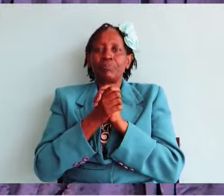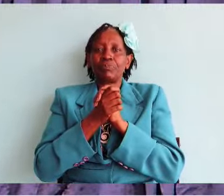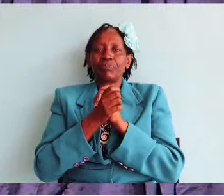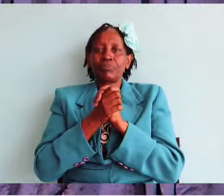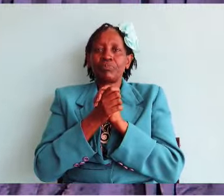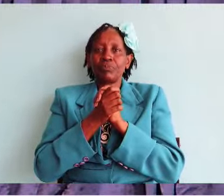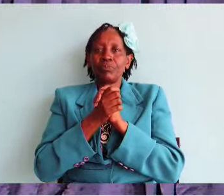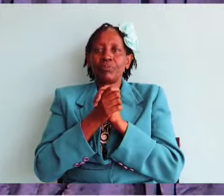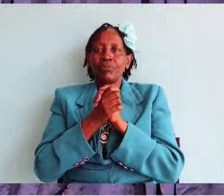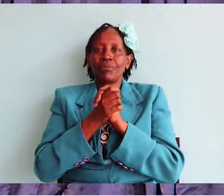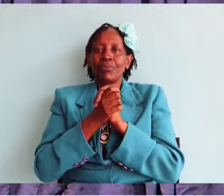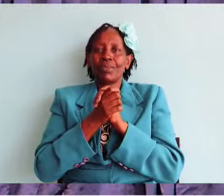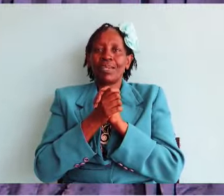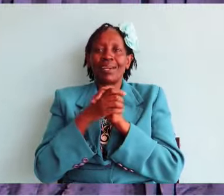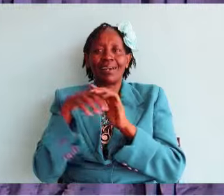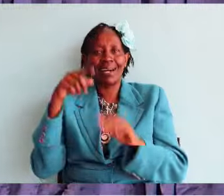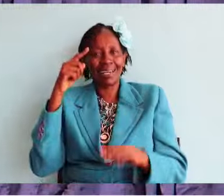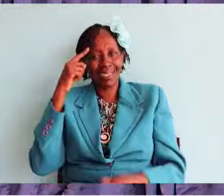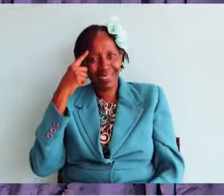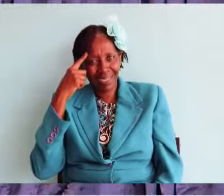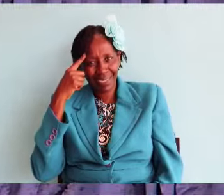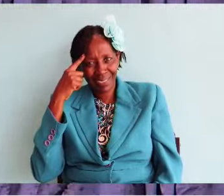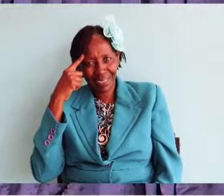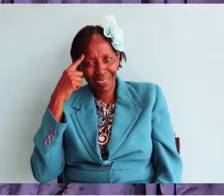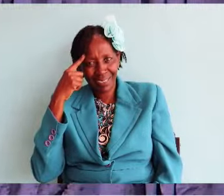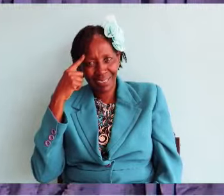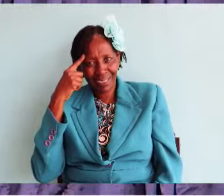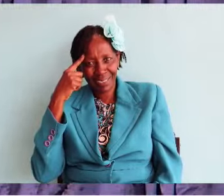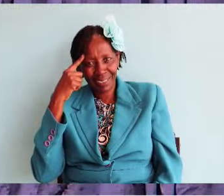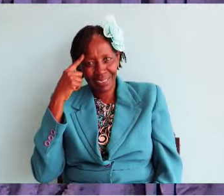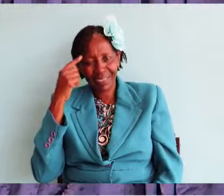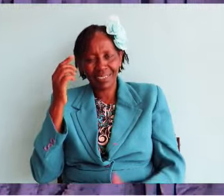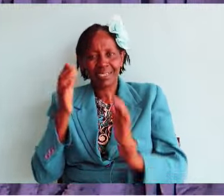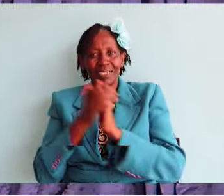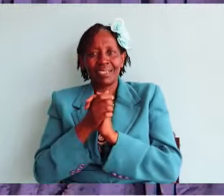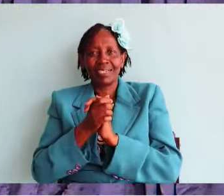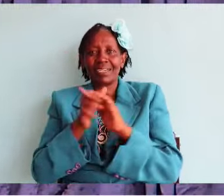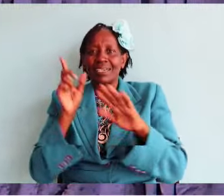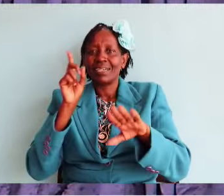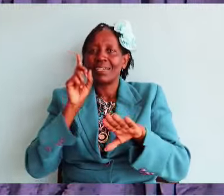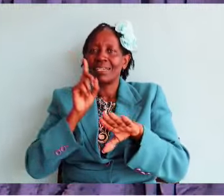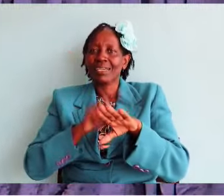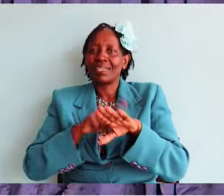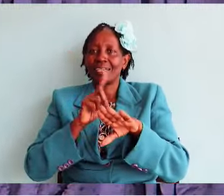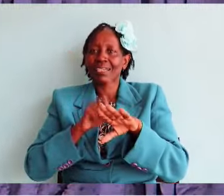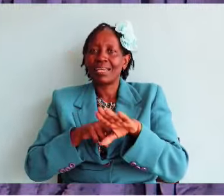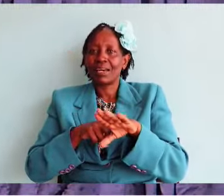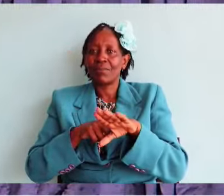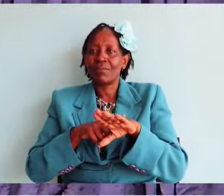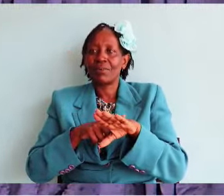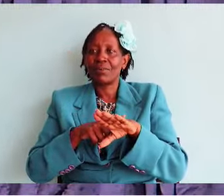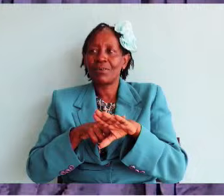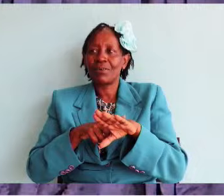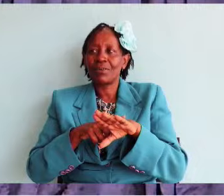I was actually thinking of something yesterday. When we were meeting yesterday as